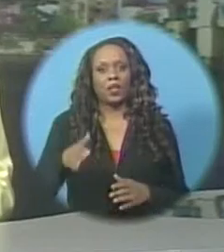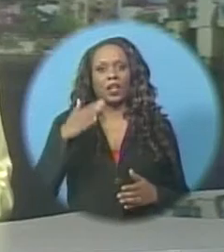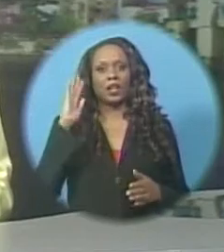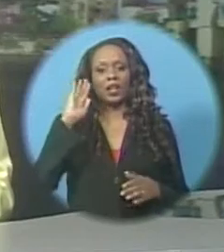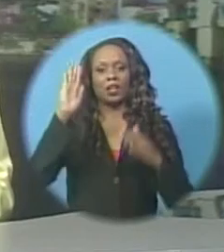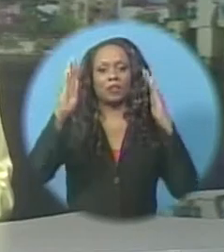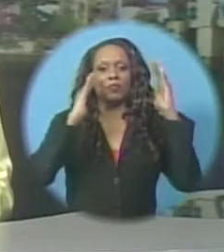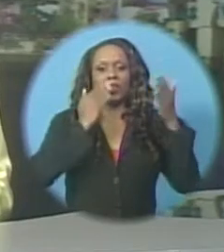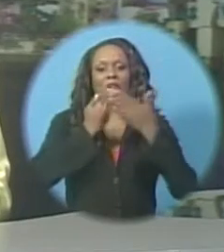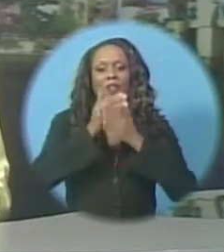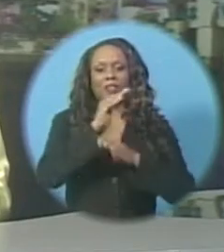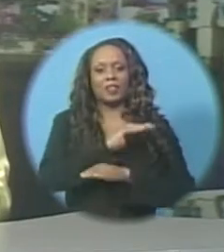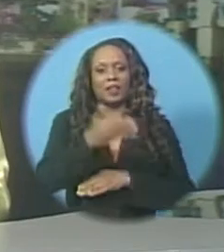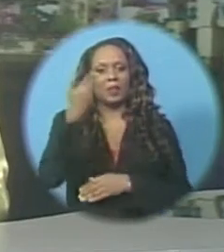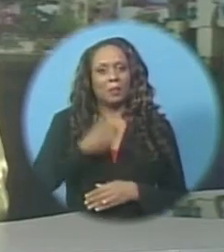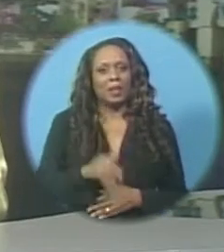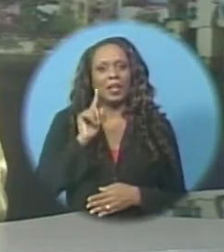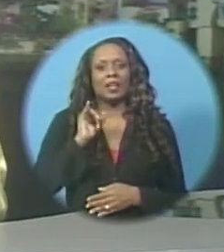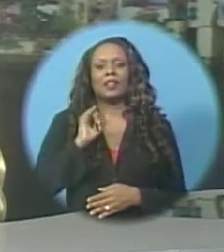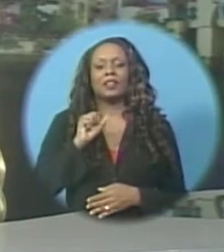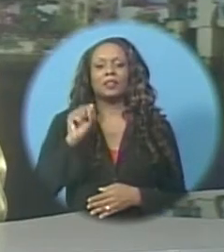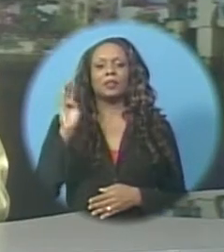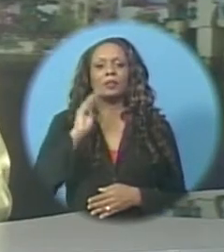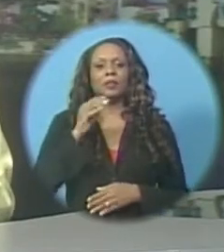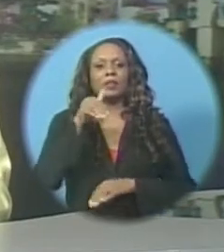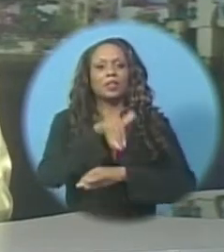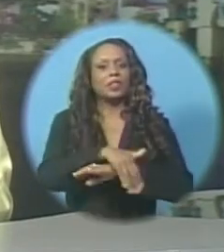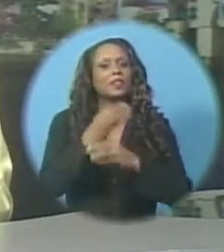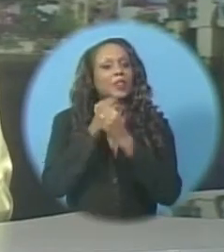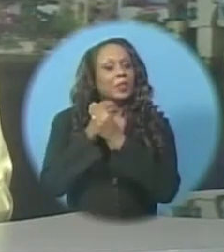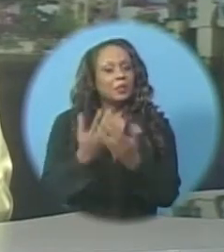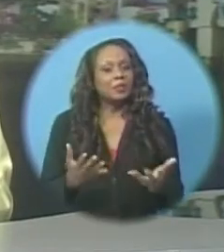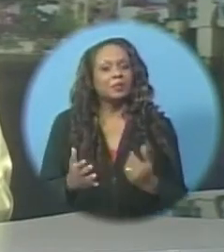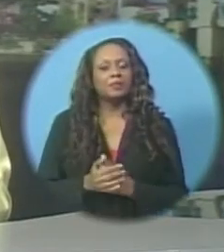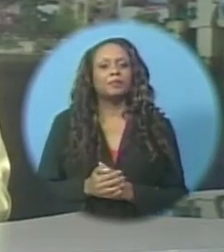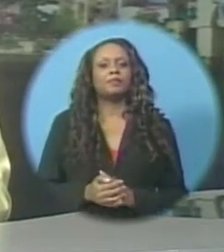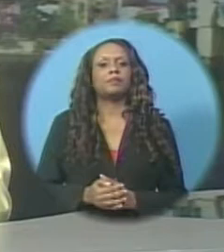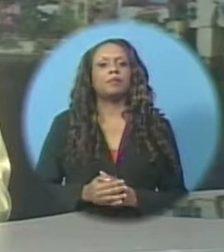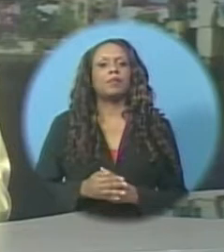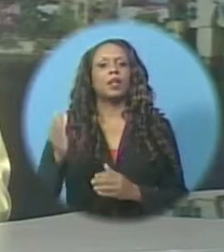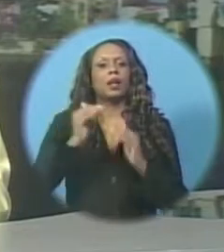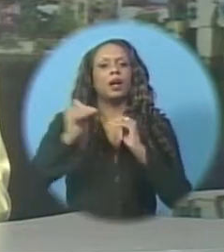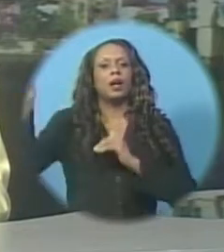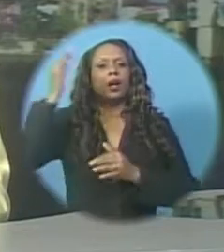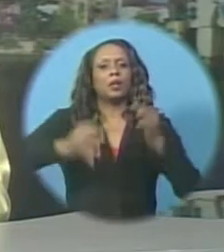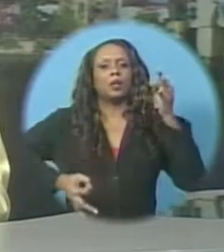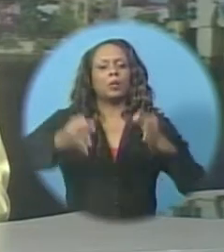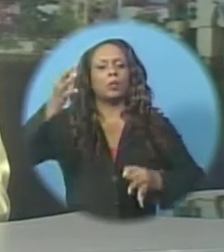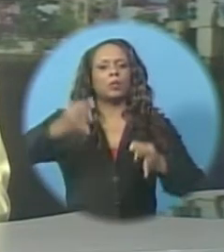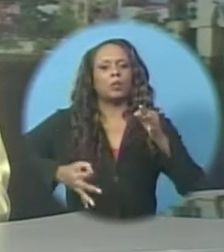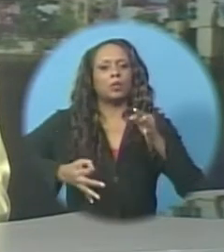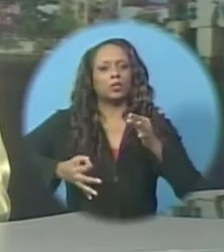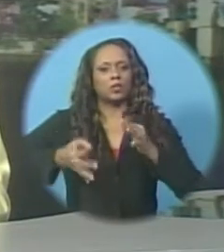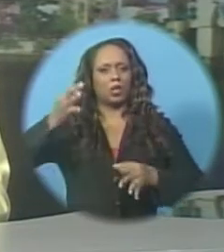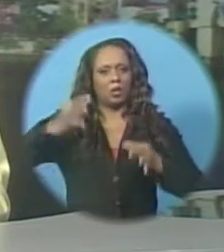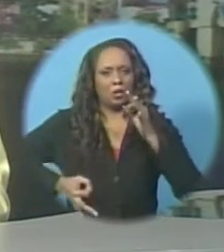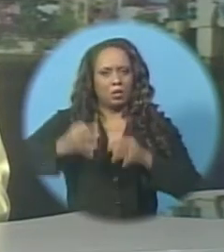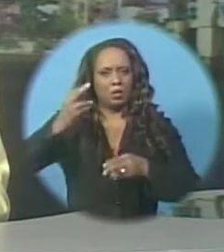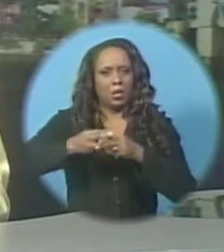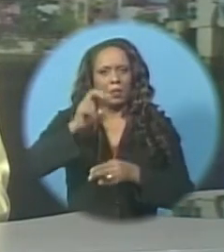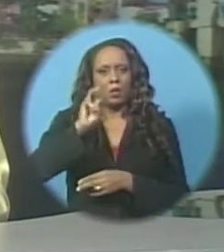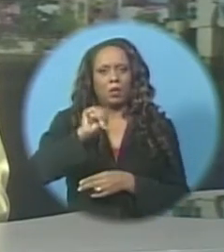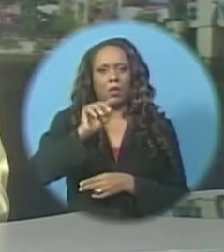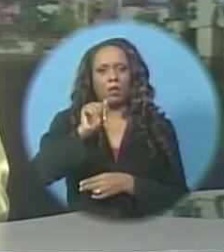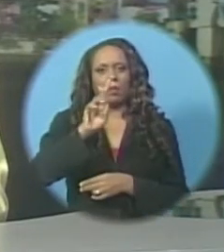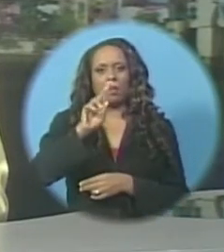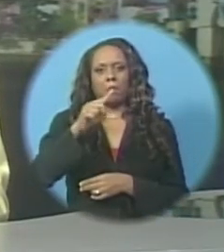Good evening, I'm Lisa Broom with the CBC Evening News. In our top story tonight, High Court Judge Madam Justice Margaret Reefer has